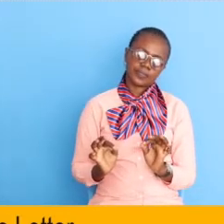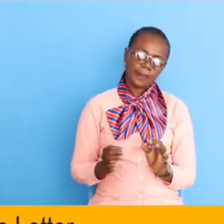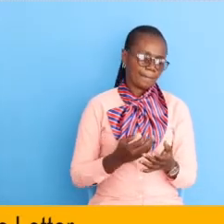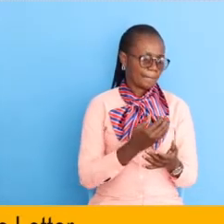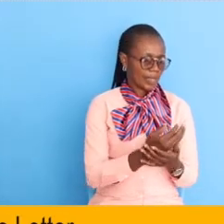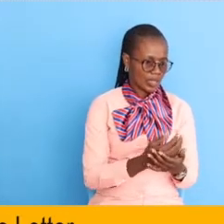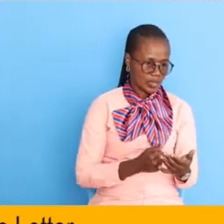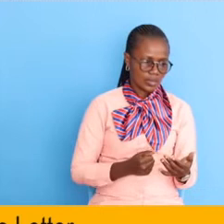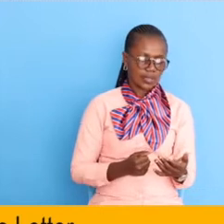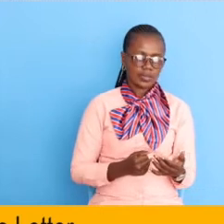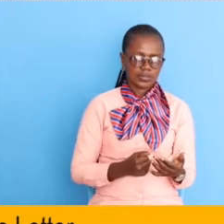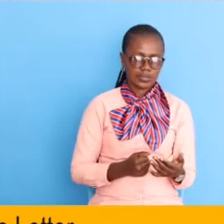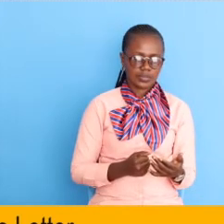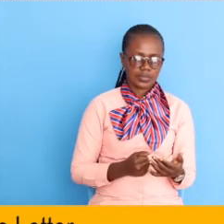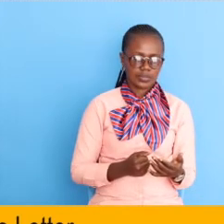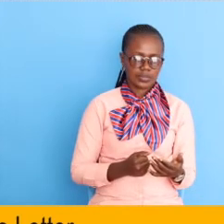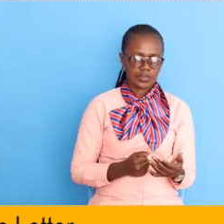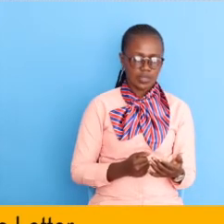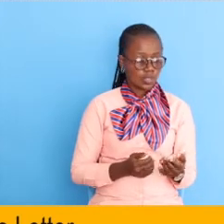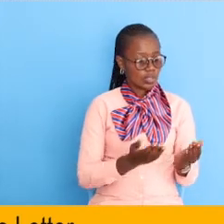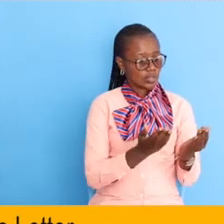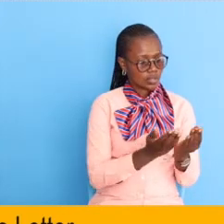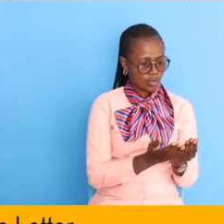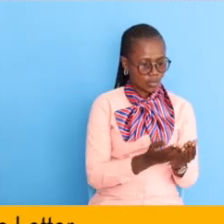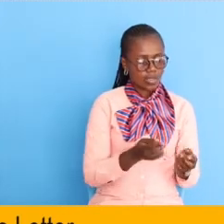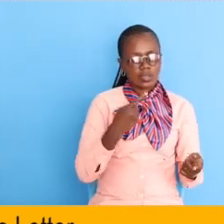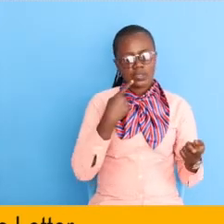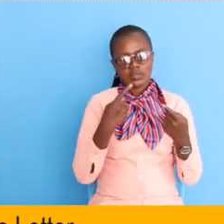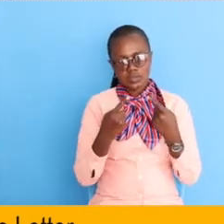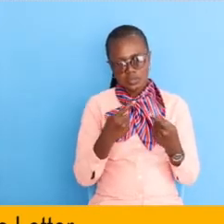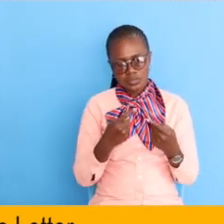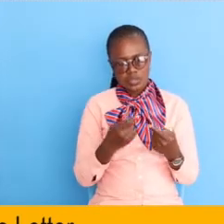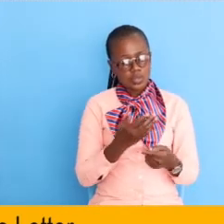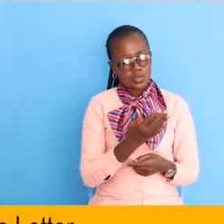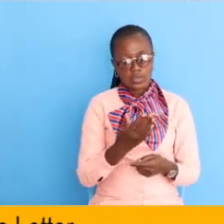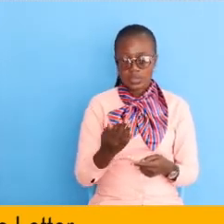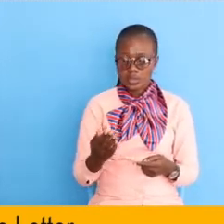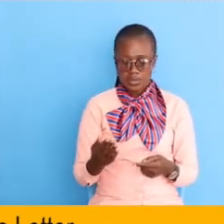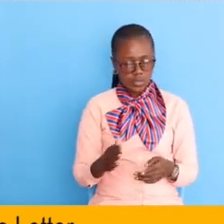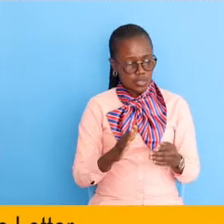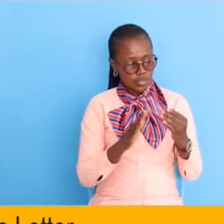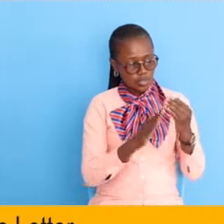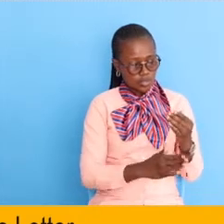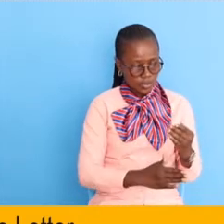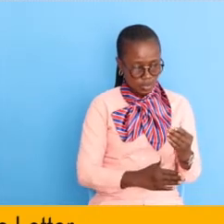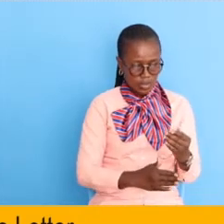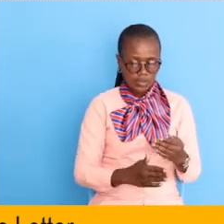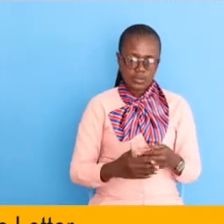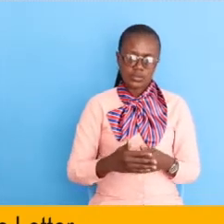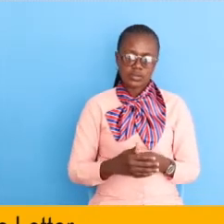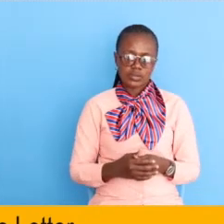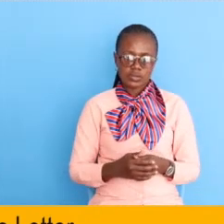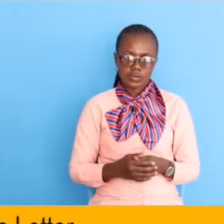Because that is the subject of discussion. But otherwise, the remaining of those other aspects like